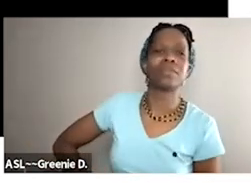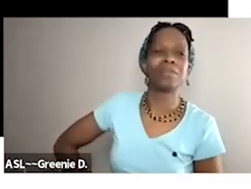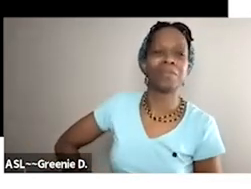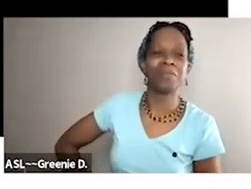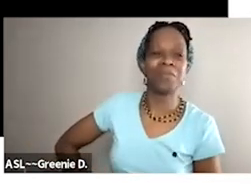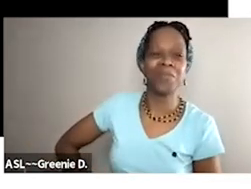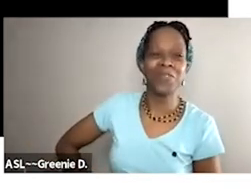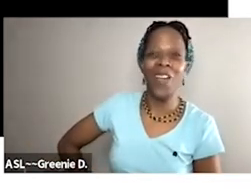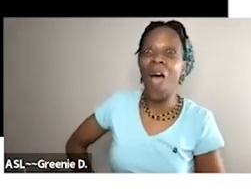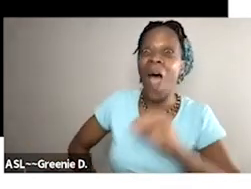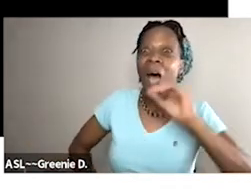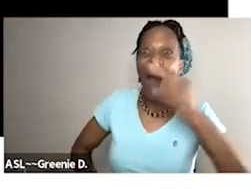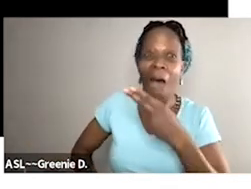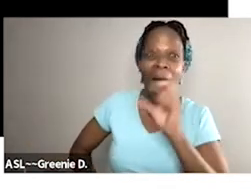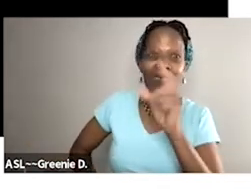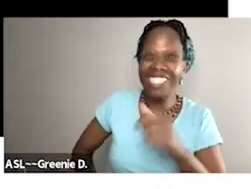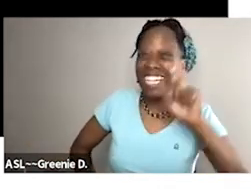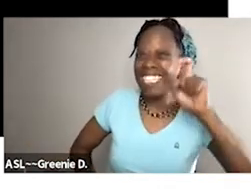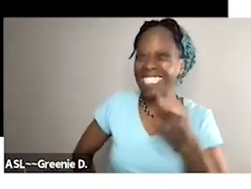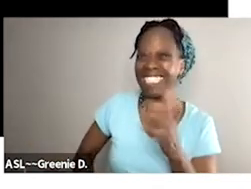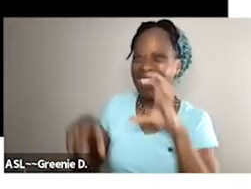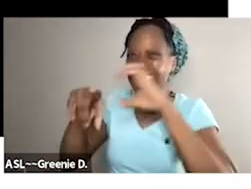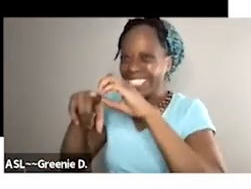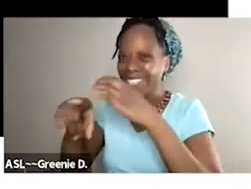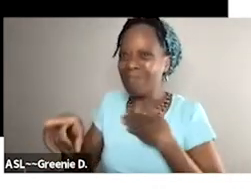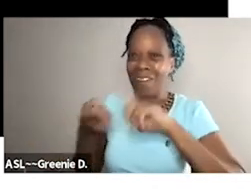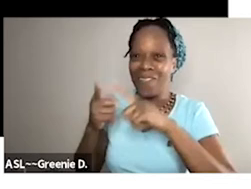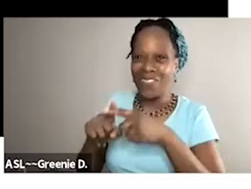Oh, shit. I just took a bite of Judd's bagel.